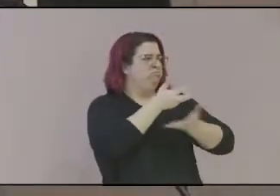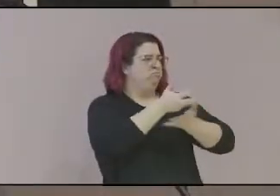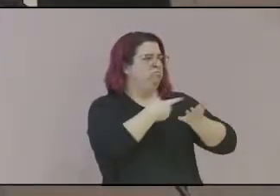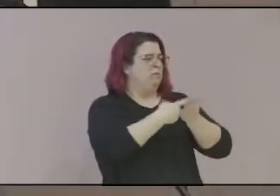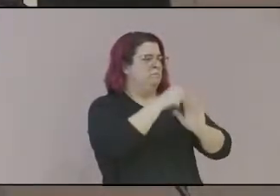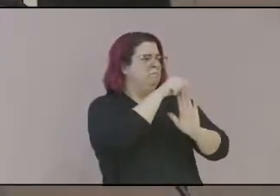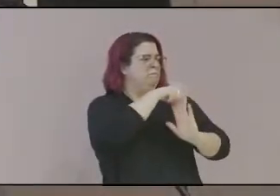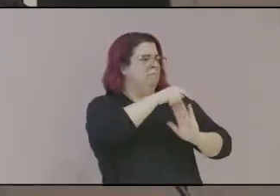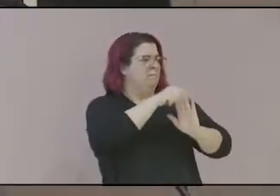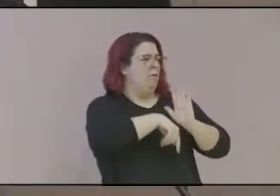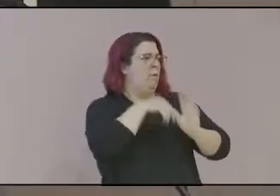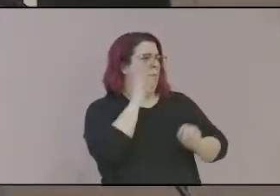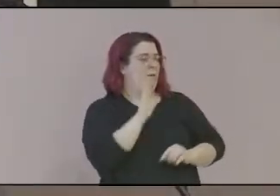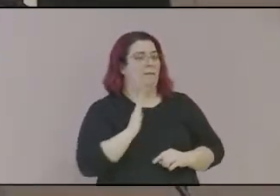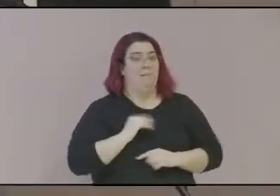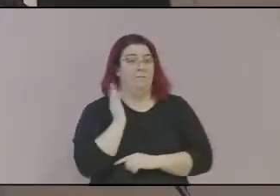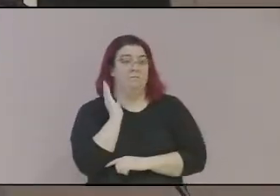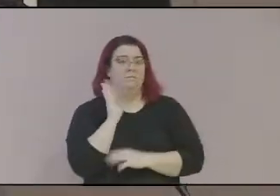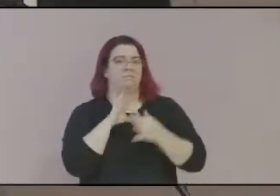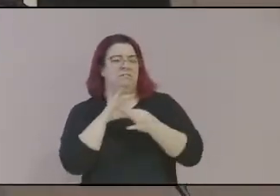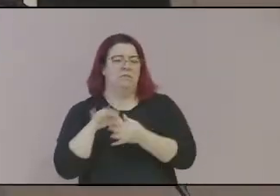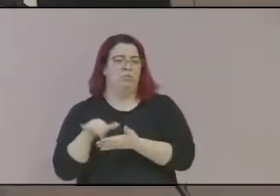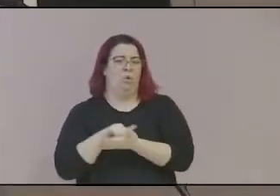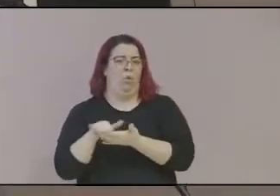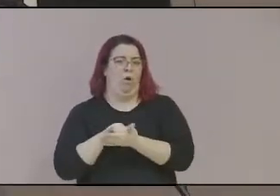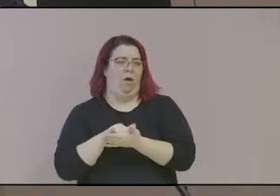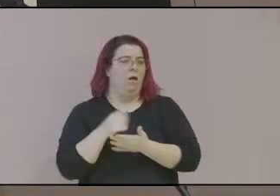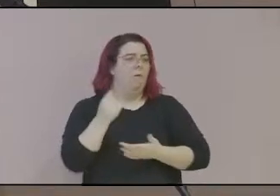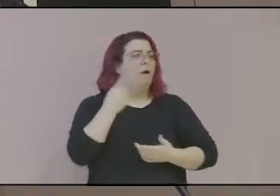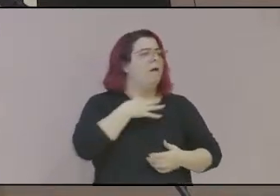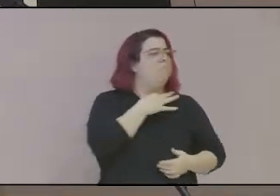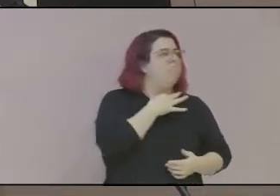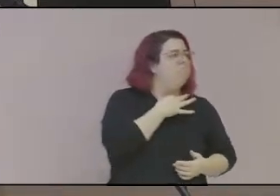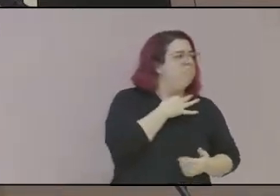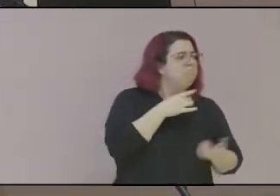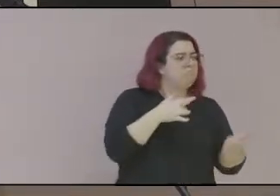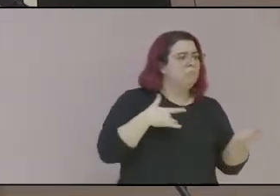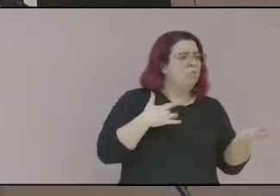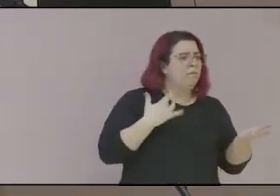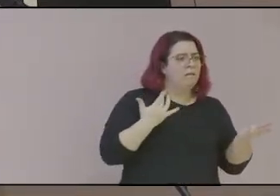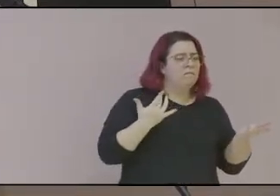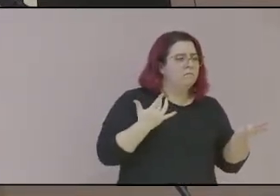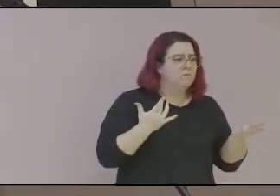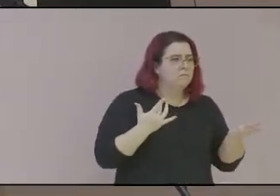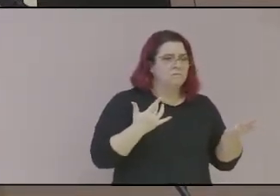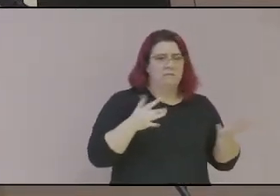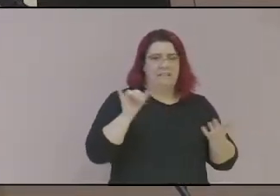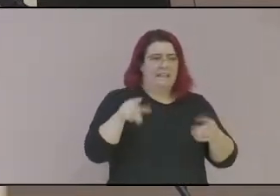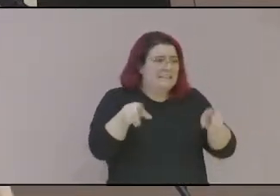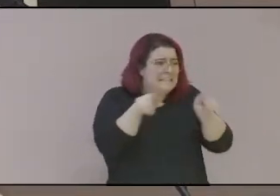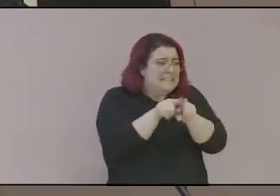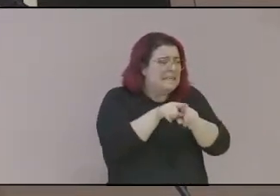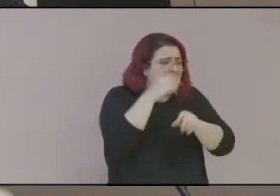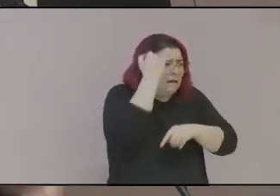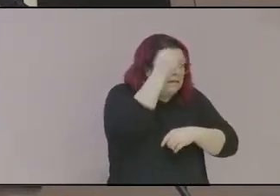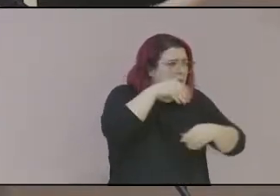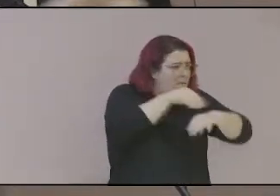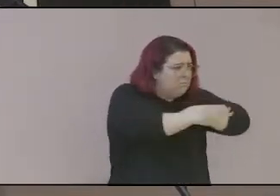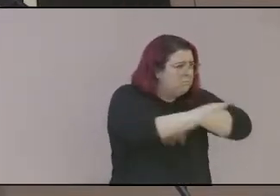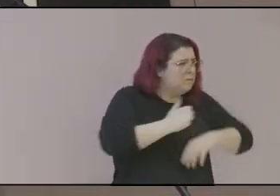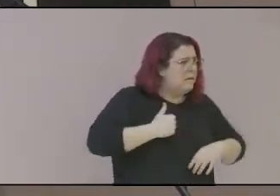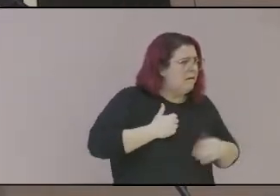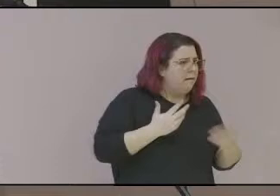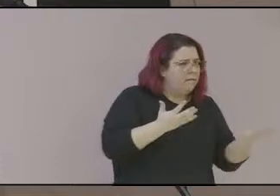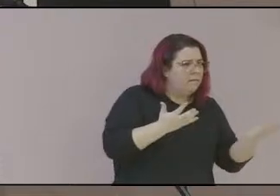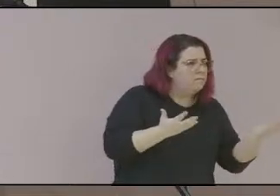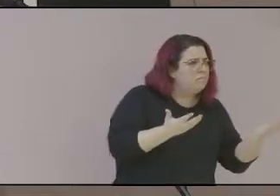York, but I would like to know more what you think about SOFA scoring emerging in Canada. And I'll come